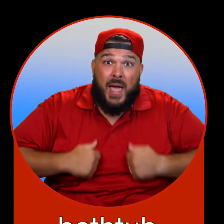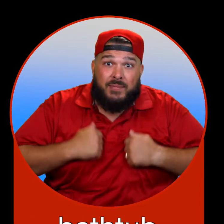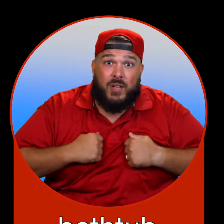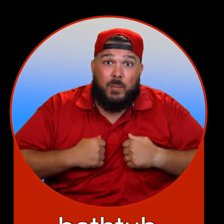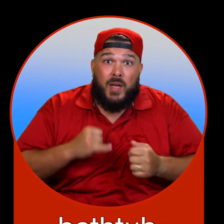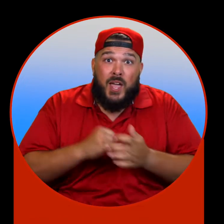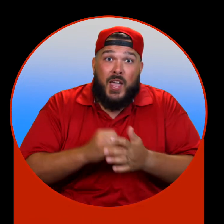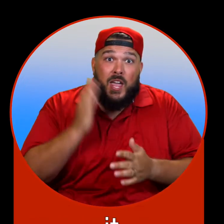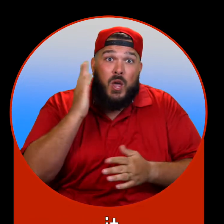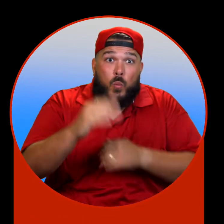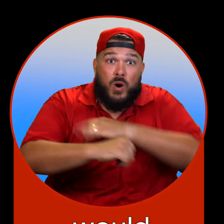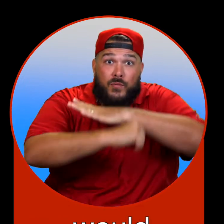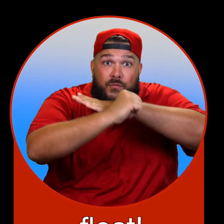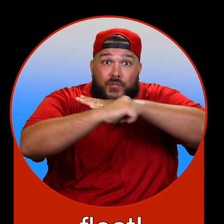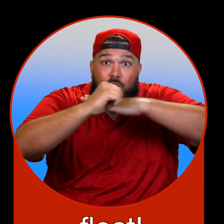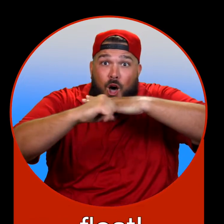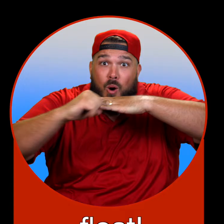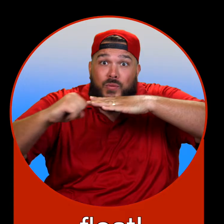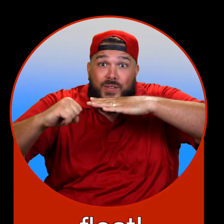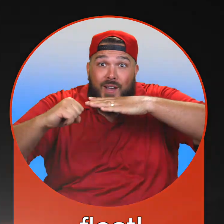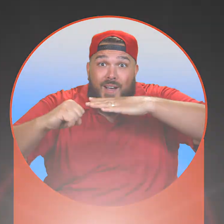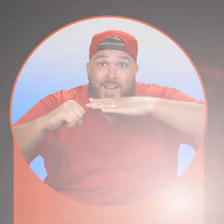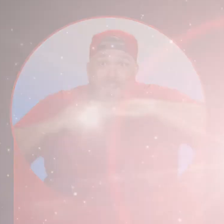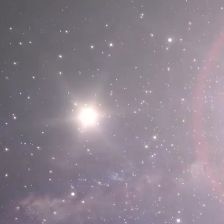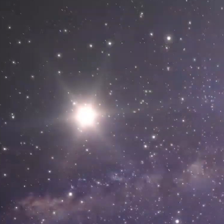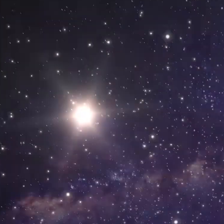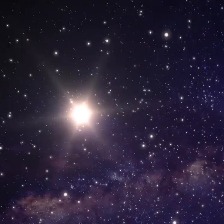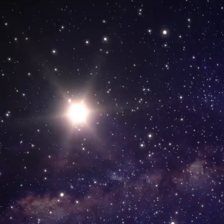sized bathtub, it would float.